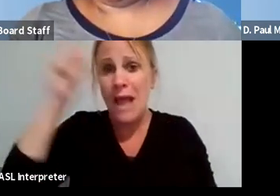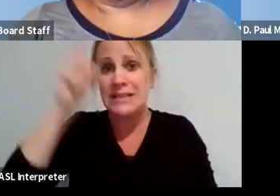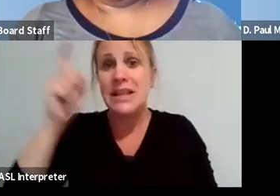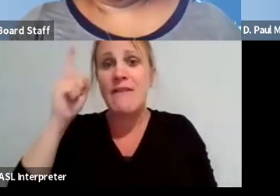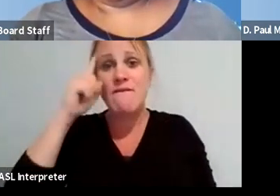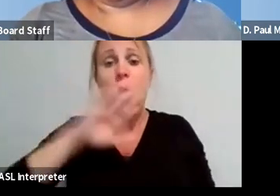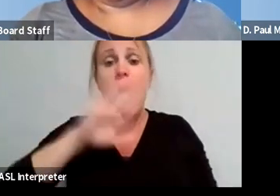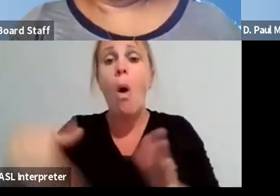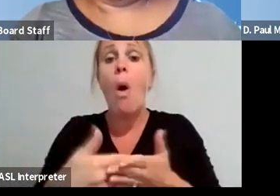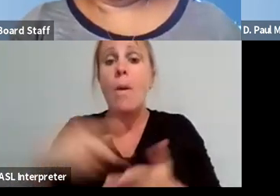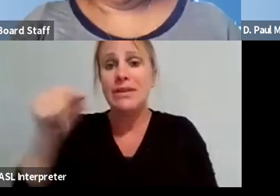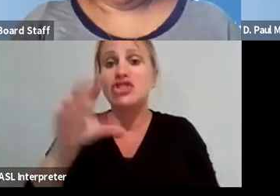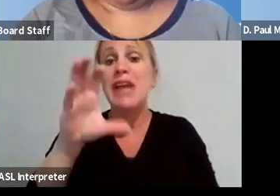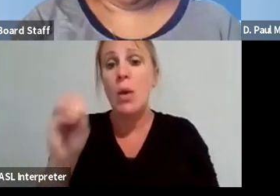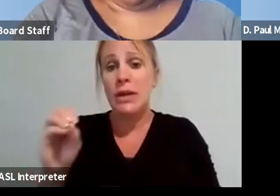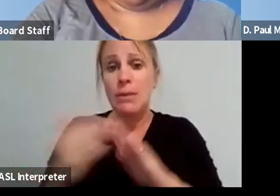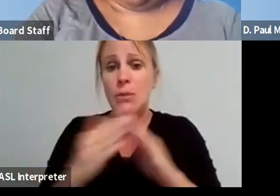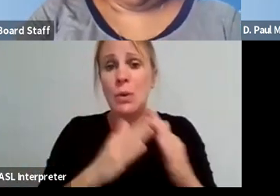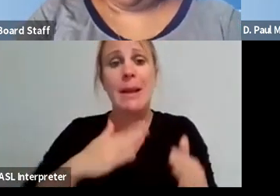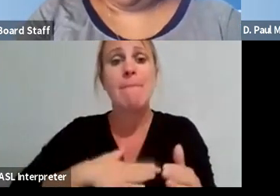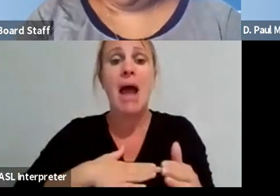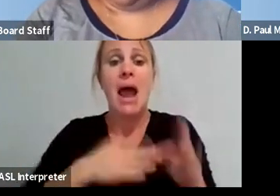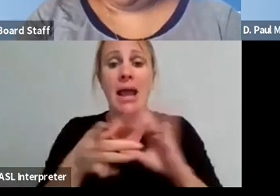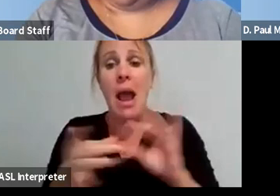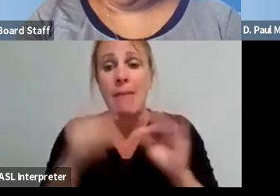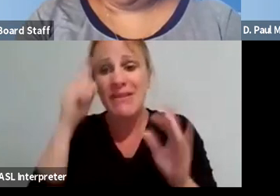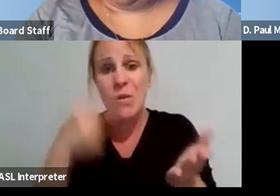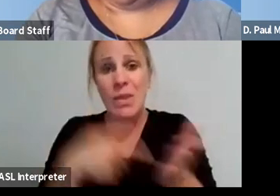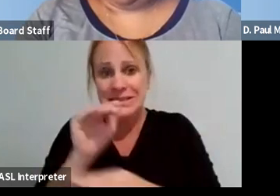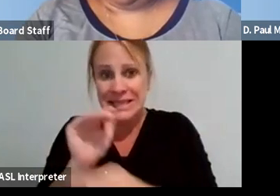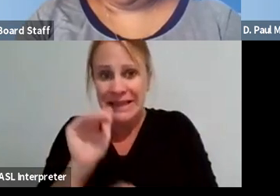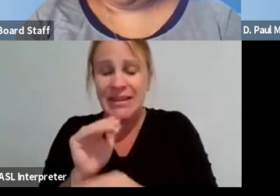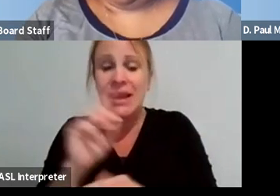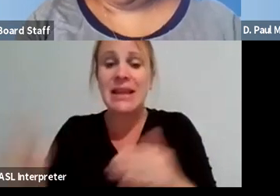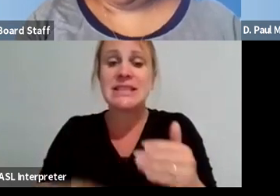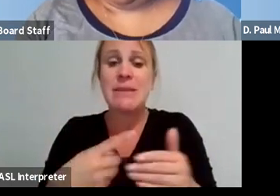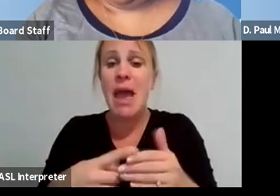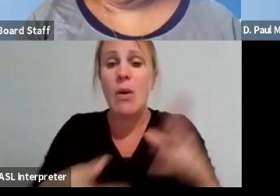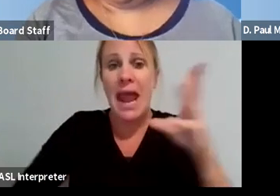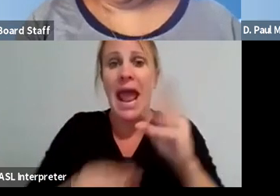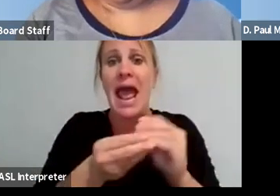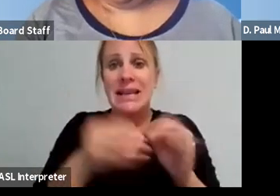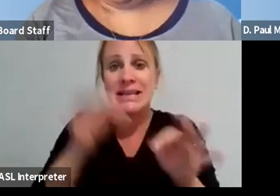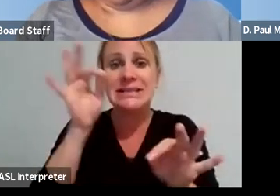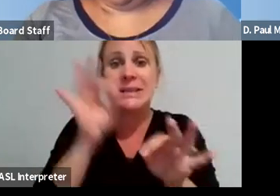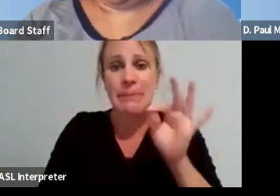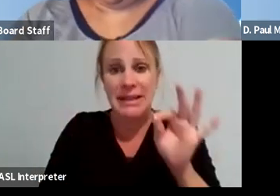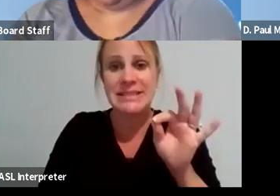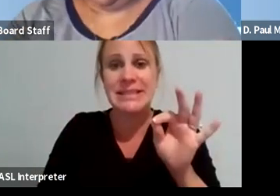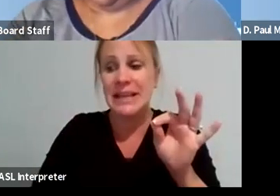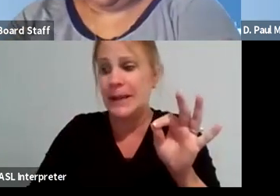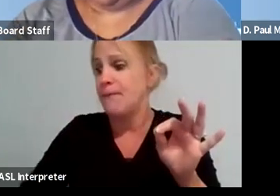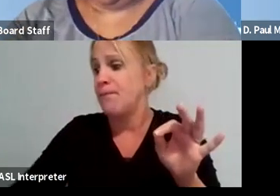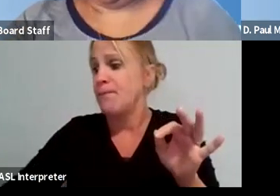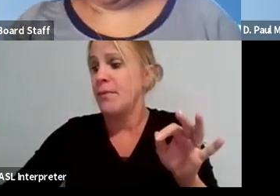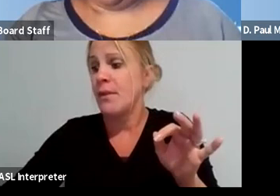George's County communities. My main comment for this evening regards adding simplicity to the CIP public website. There